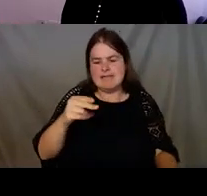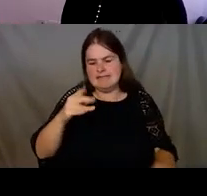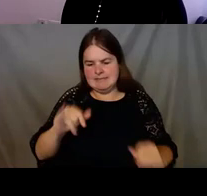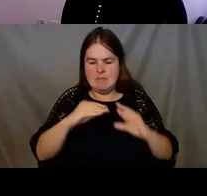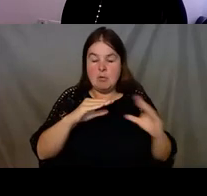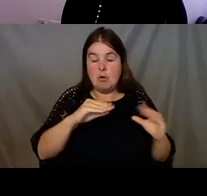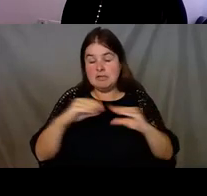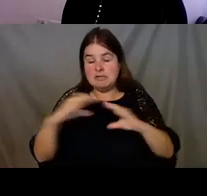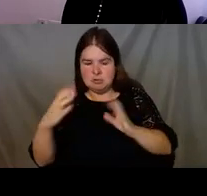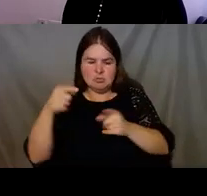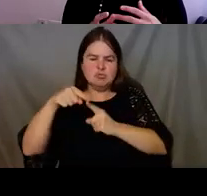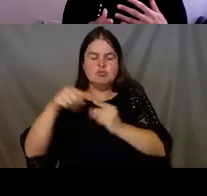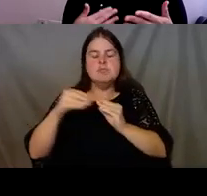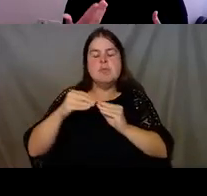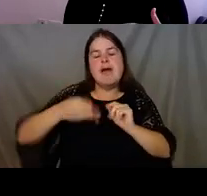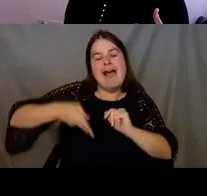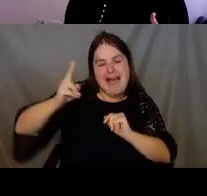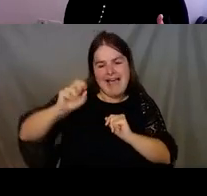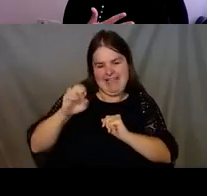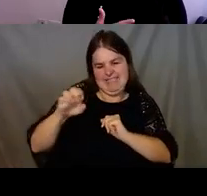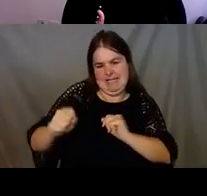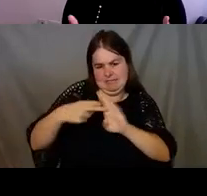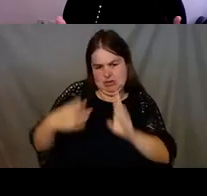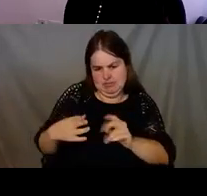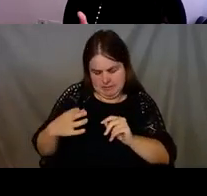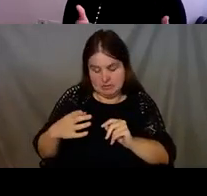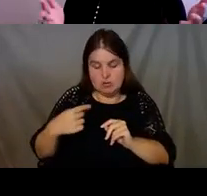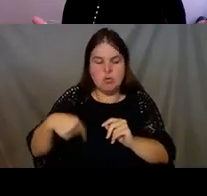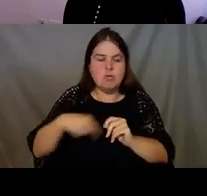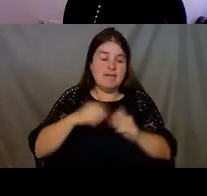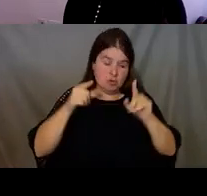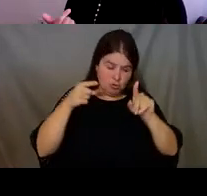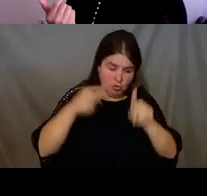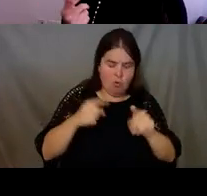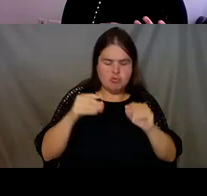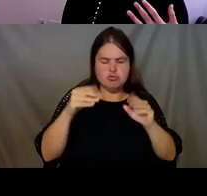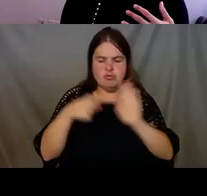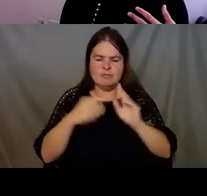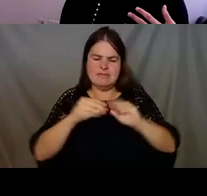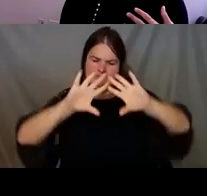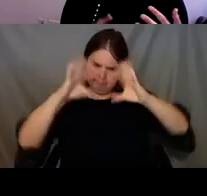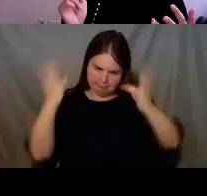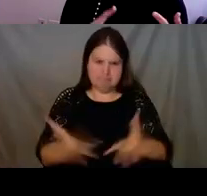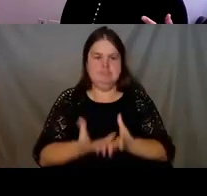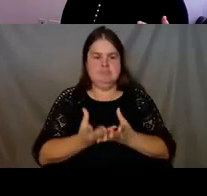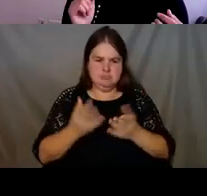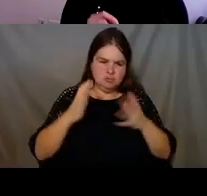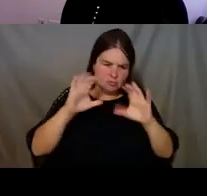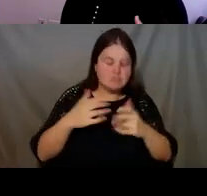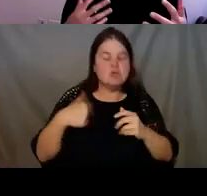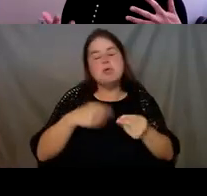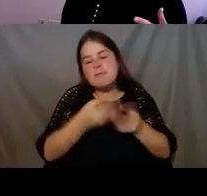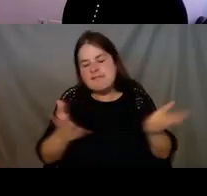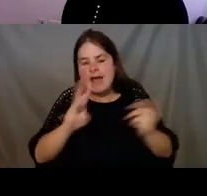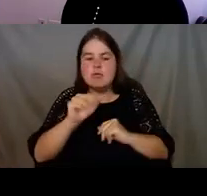SES participants, right? So although we're trying to capture a more representative sample, we're providing Wi-Fi hotspots and tablets